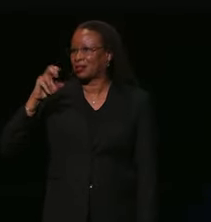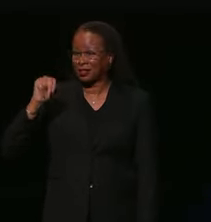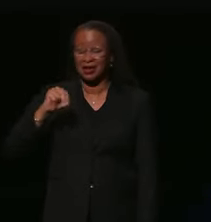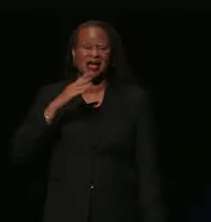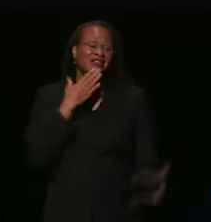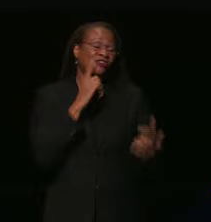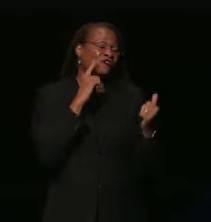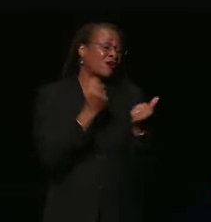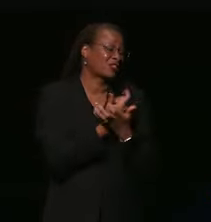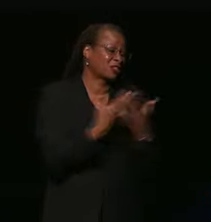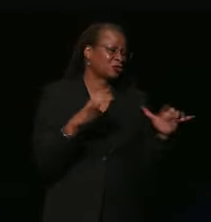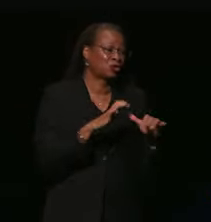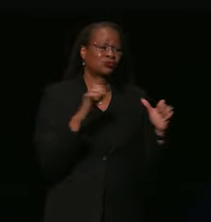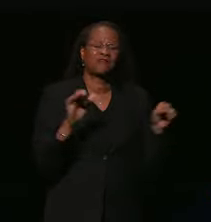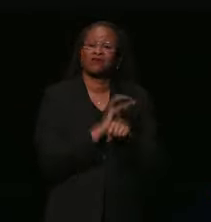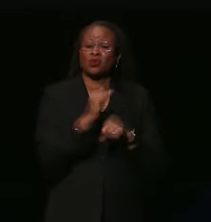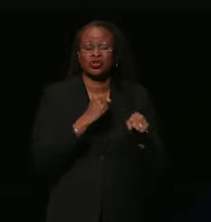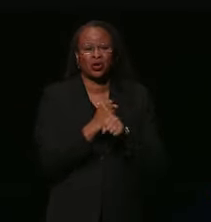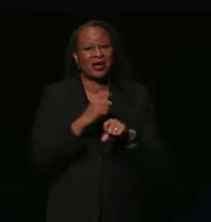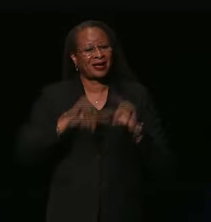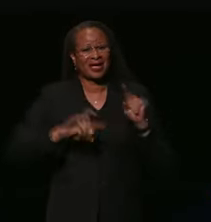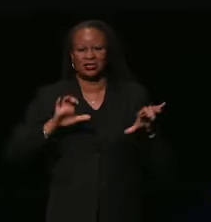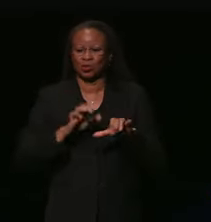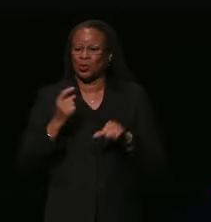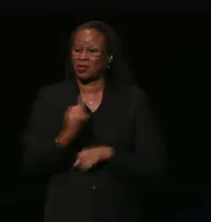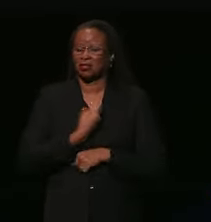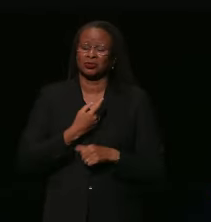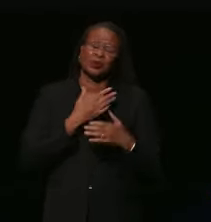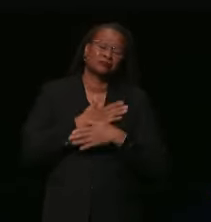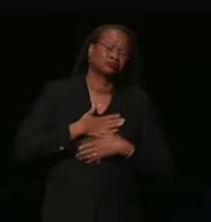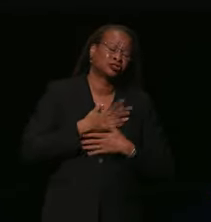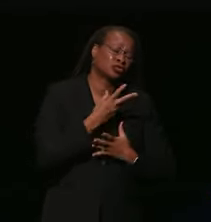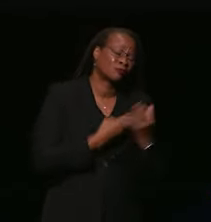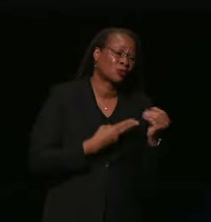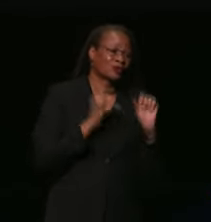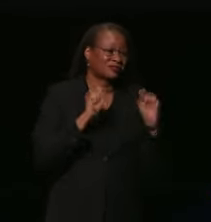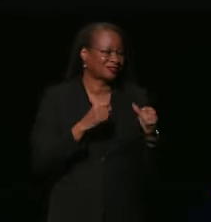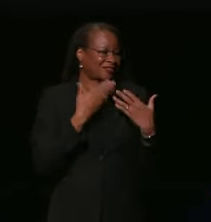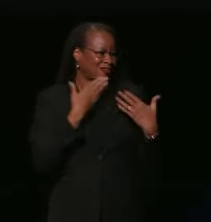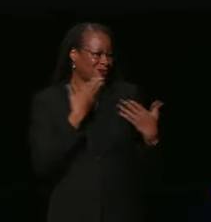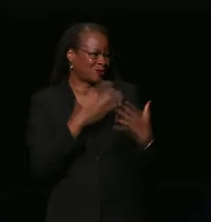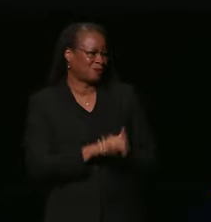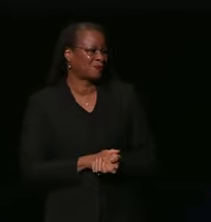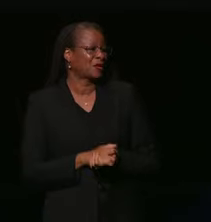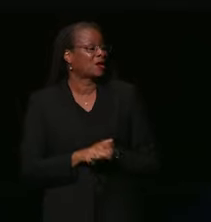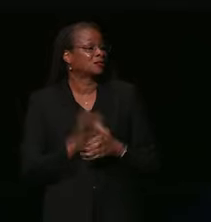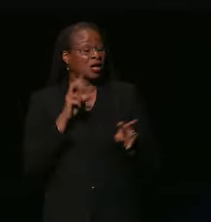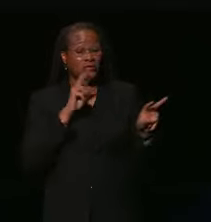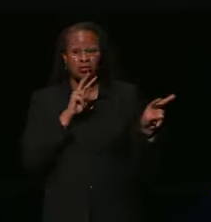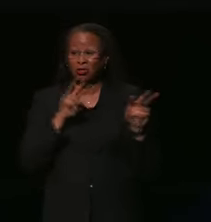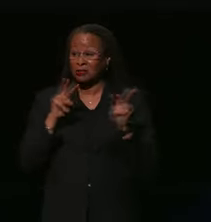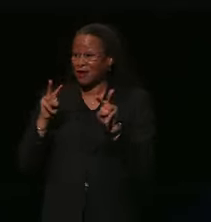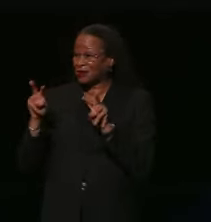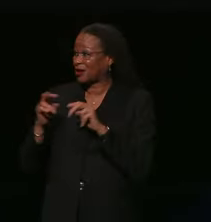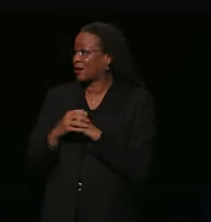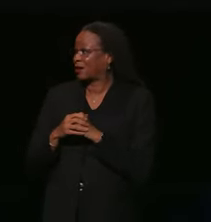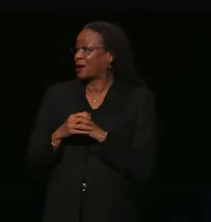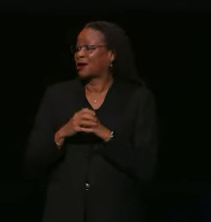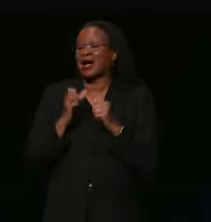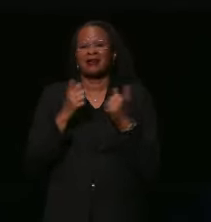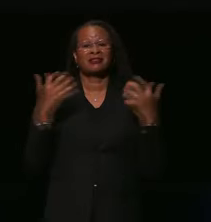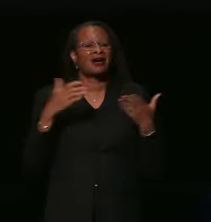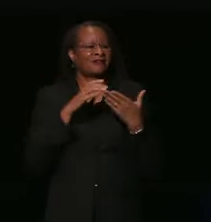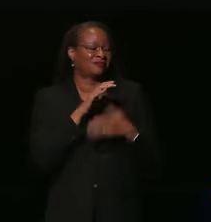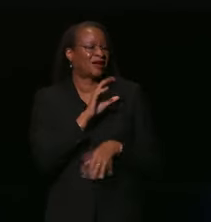year round. You know I can't do this alone, so you know how much I appreciate you both. So I'm looking around, there's a lot of